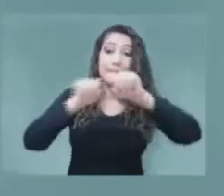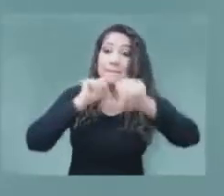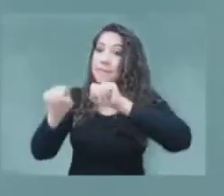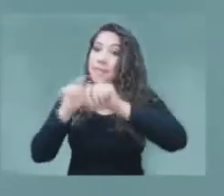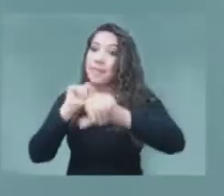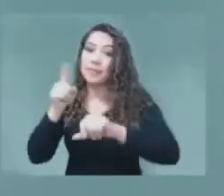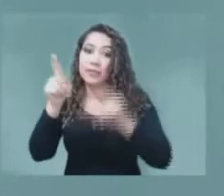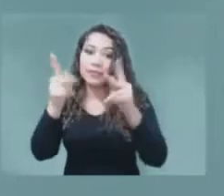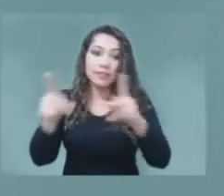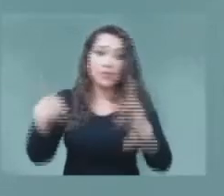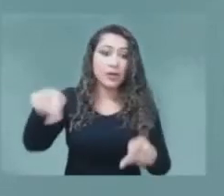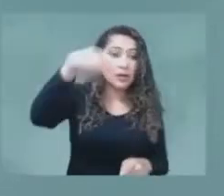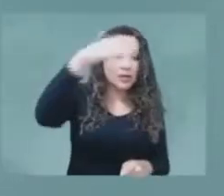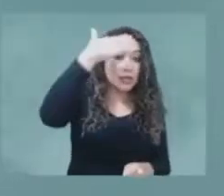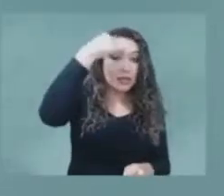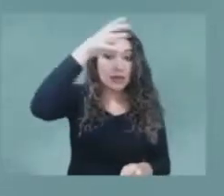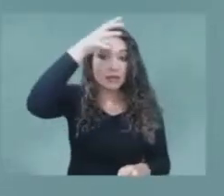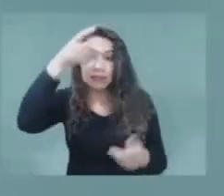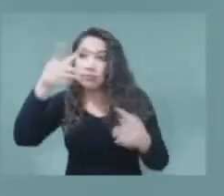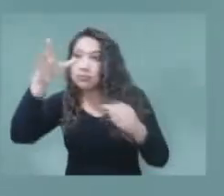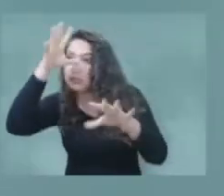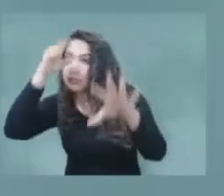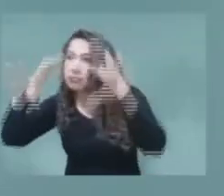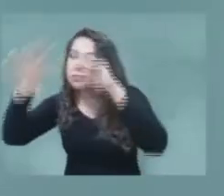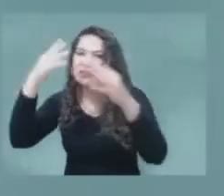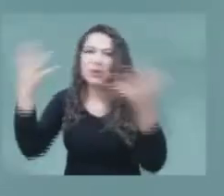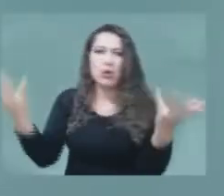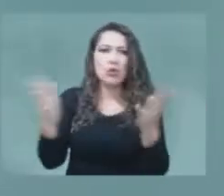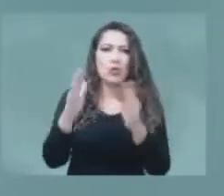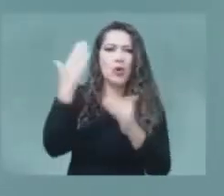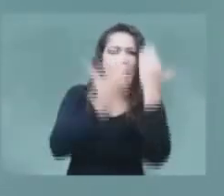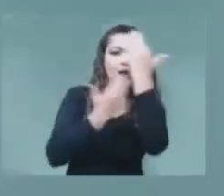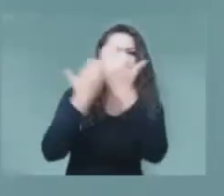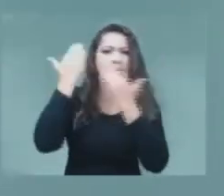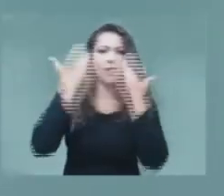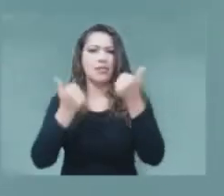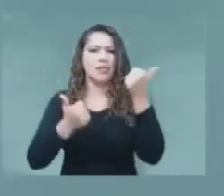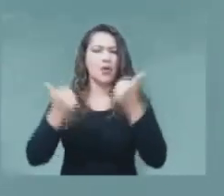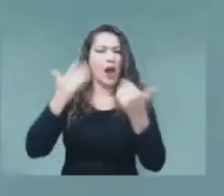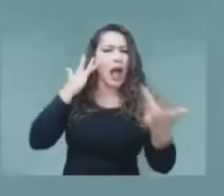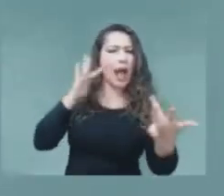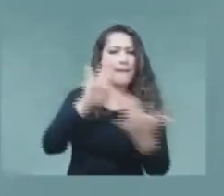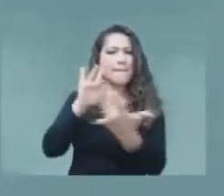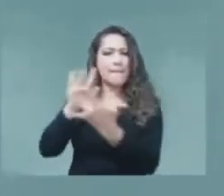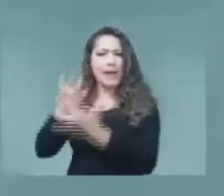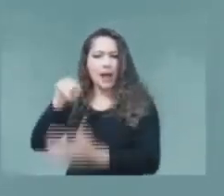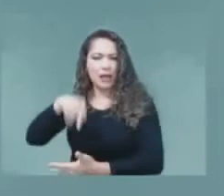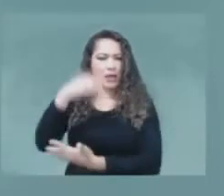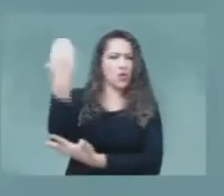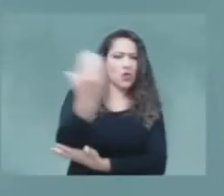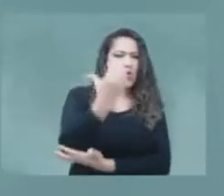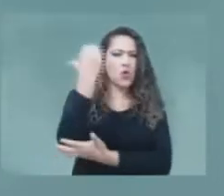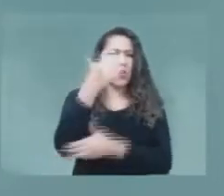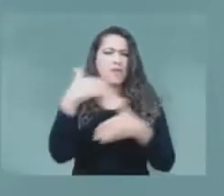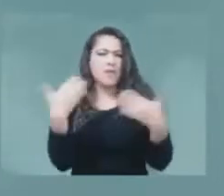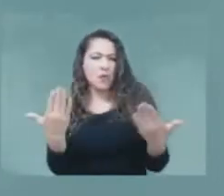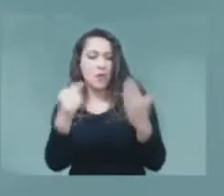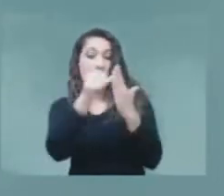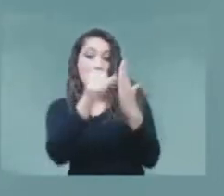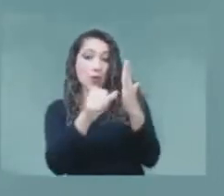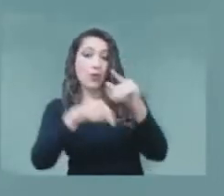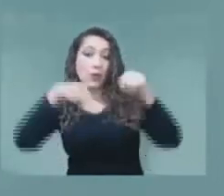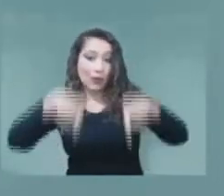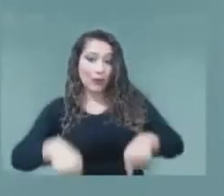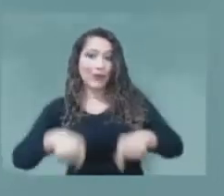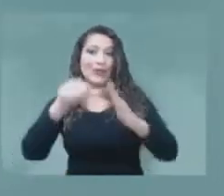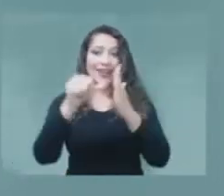from consultation from experts, national and international, along with a detailed analysis of the pertinence of these topics for Colombia, we have scheduled